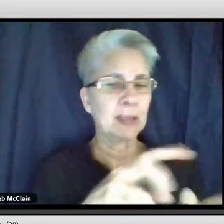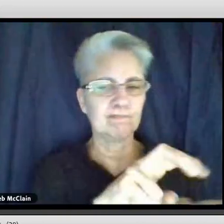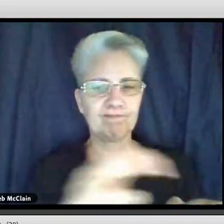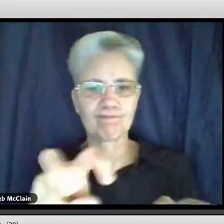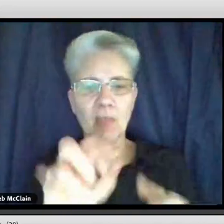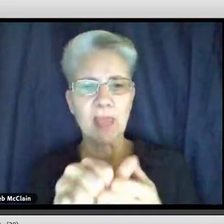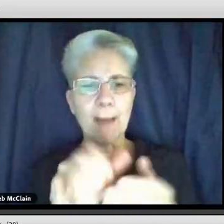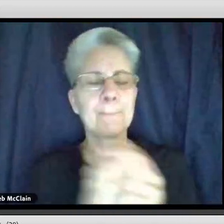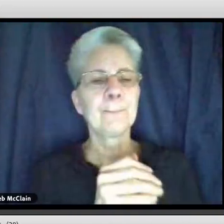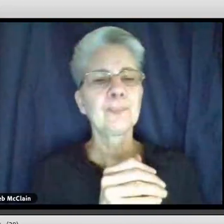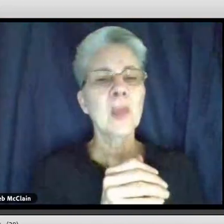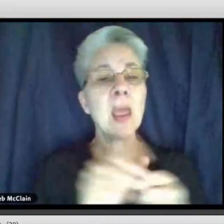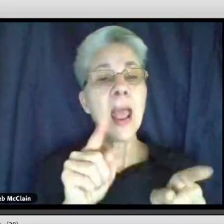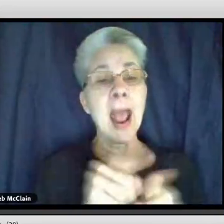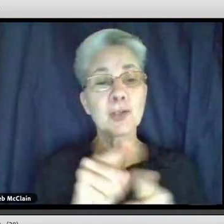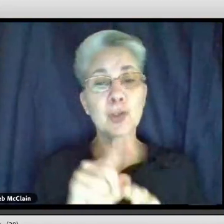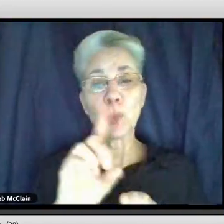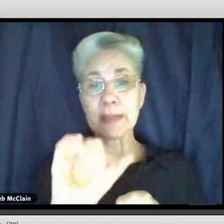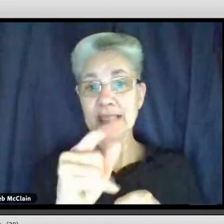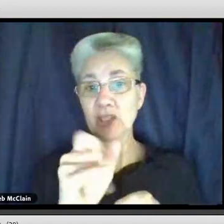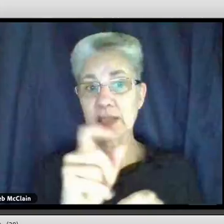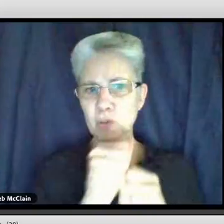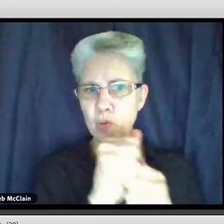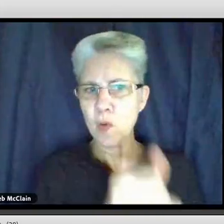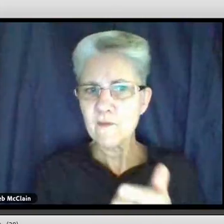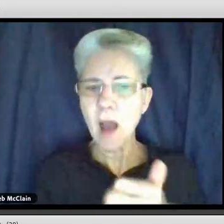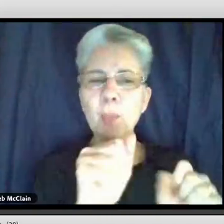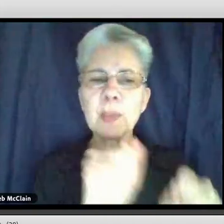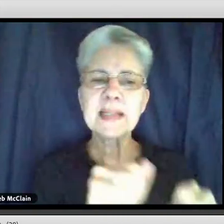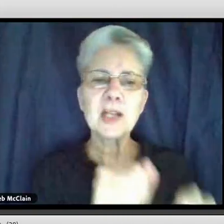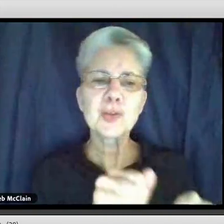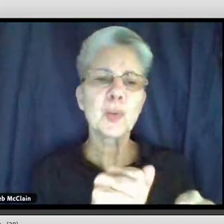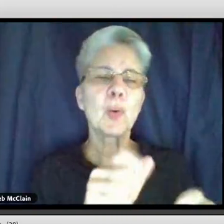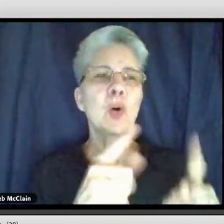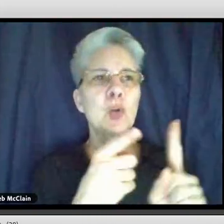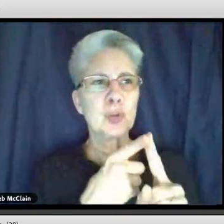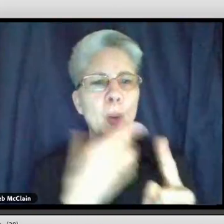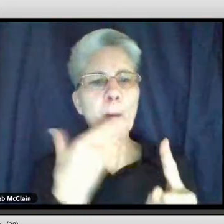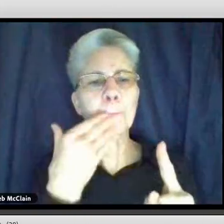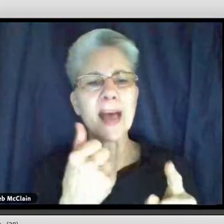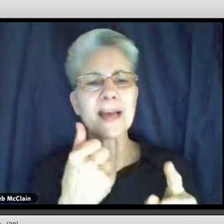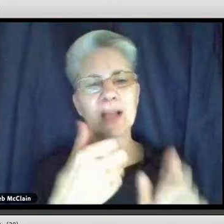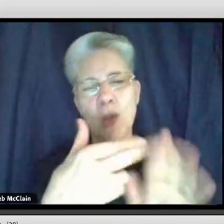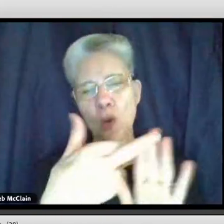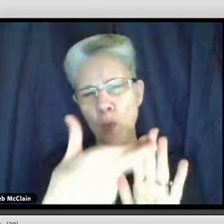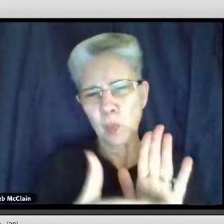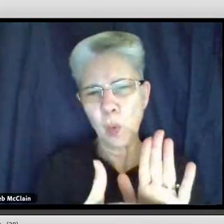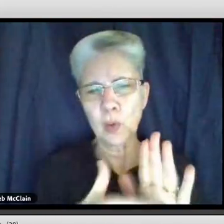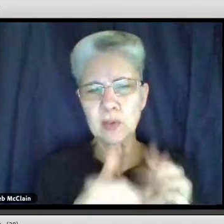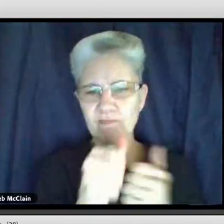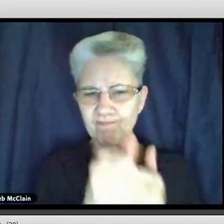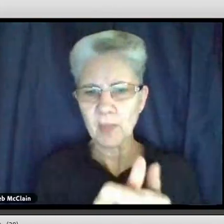You would also, as you do with digitization, be following and potentially contributing back to best practices and standards regarding digital preservation tasks